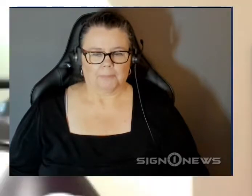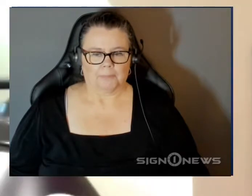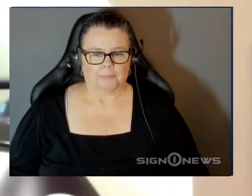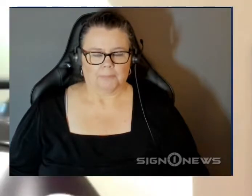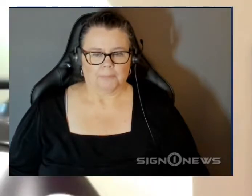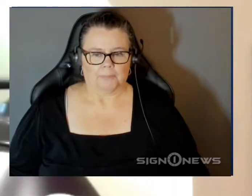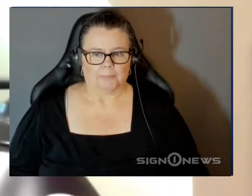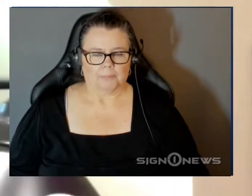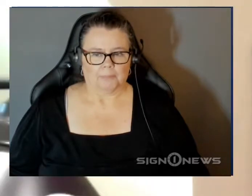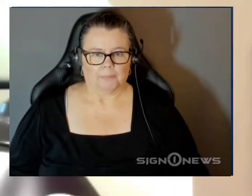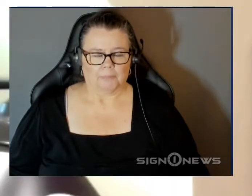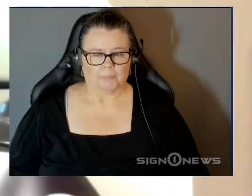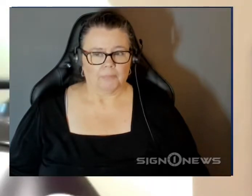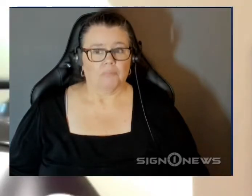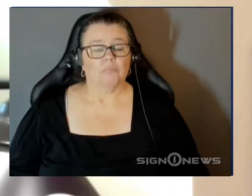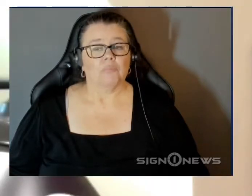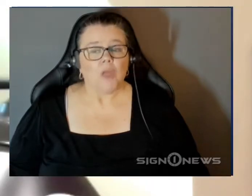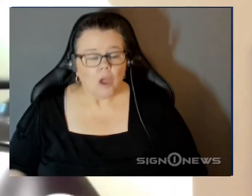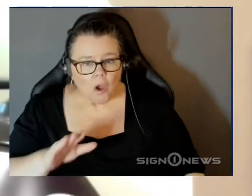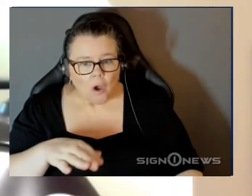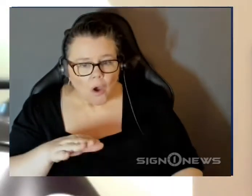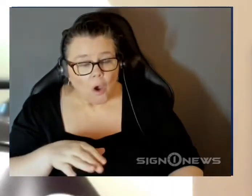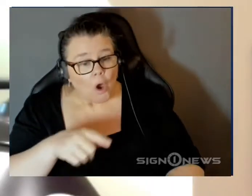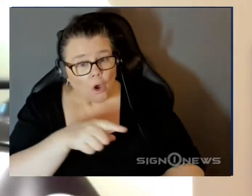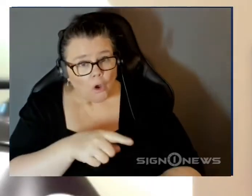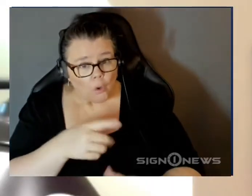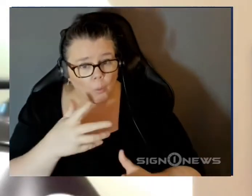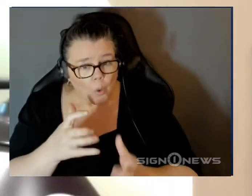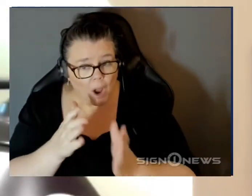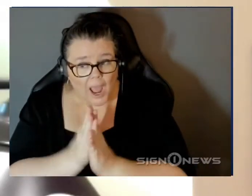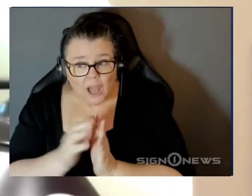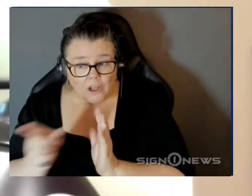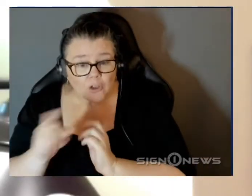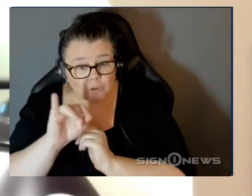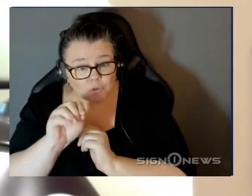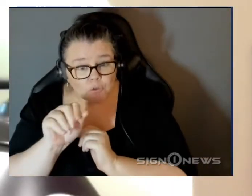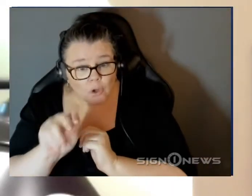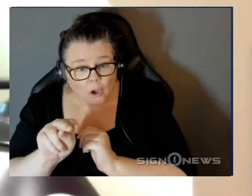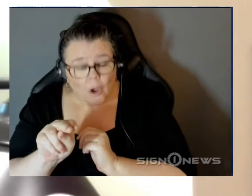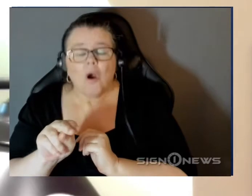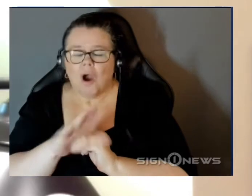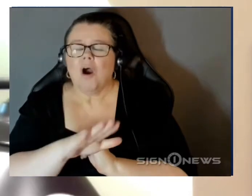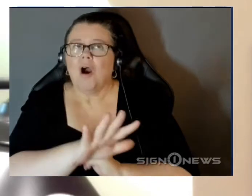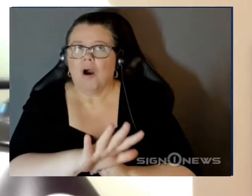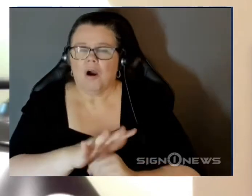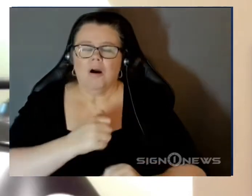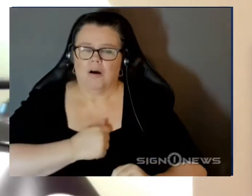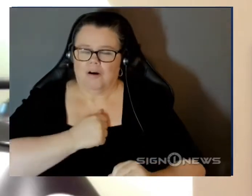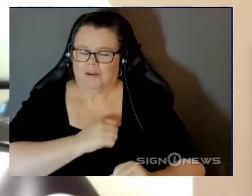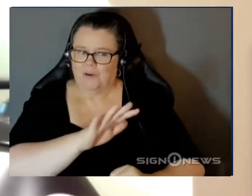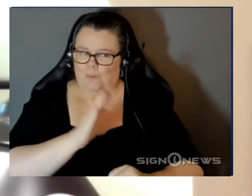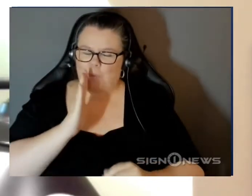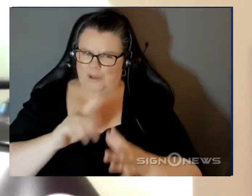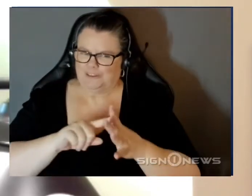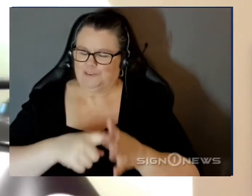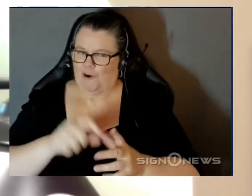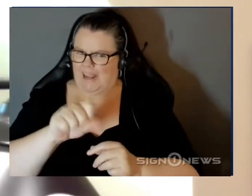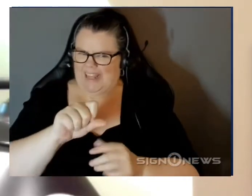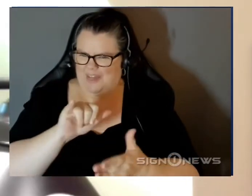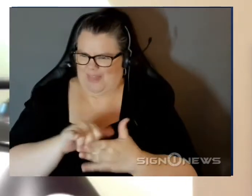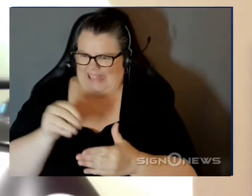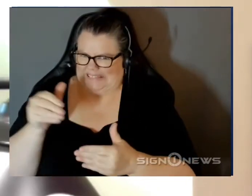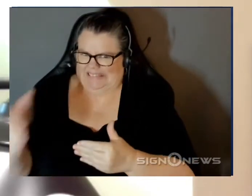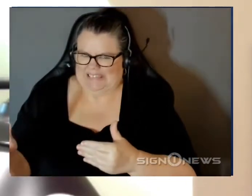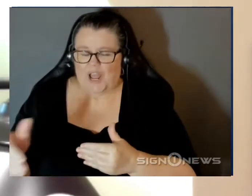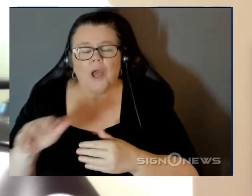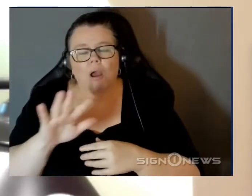Oh, are you asking, sorry, were you asking Joan to start her story? Yeah, we're gonna get to that in a second. Before we, and that's next. The first